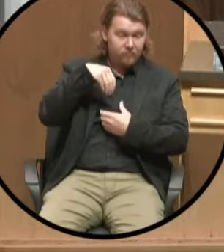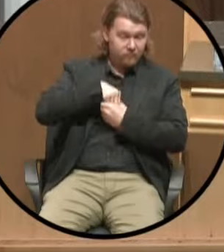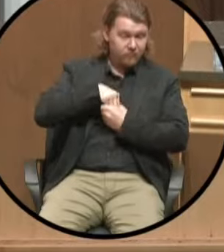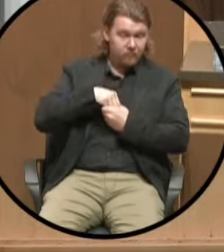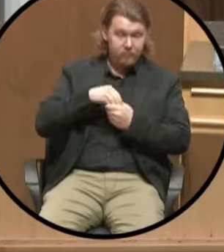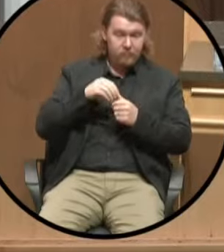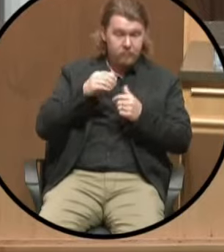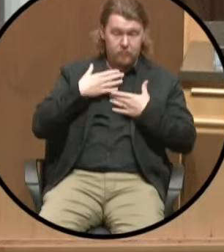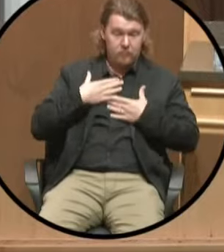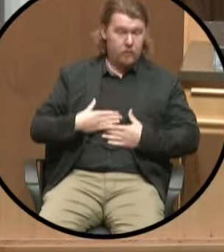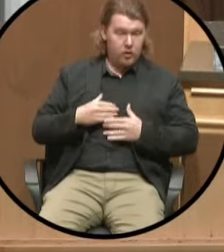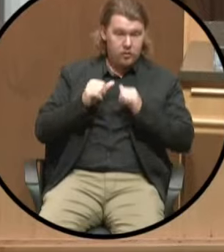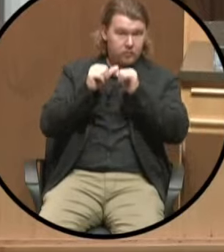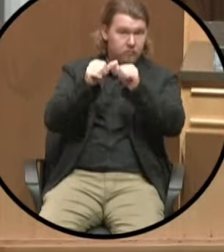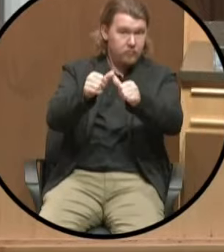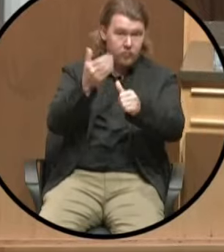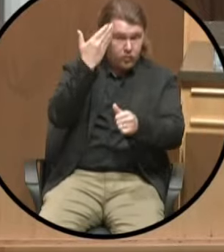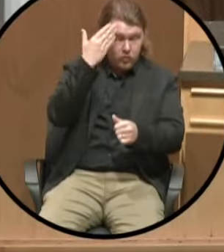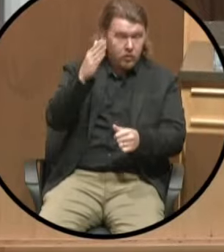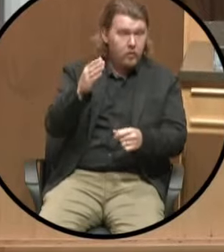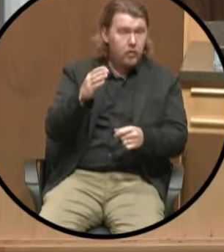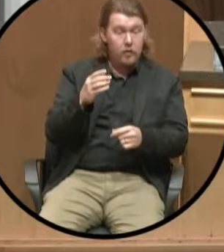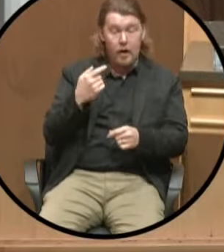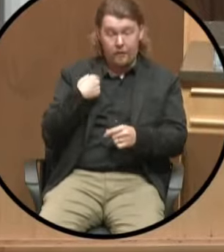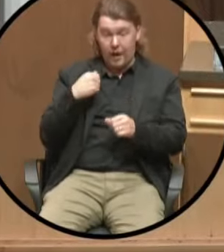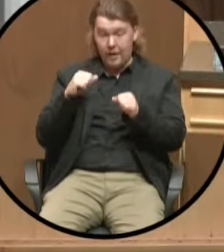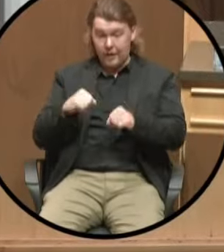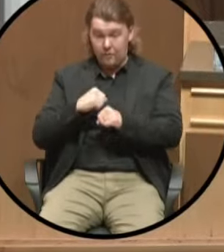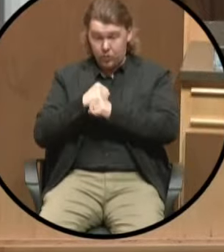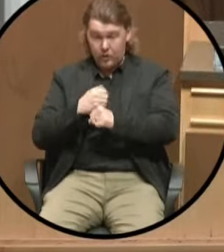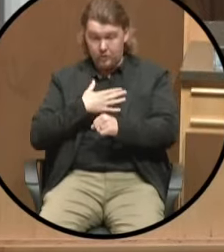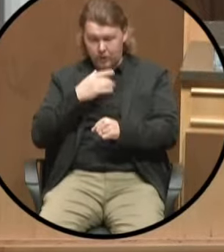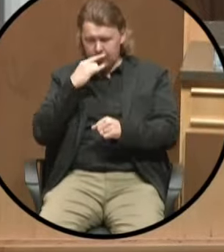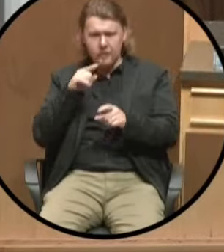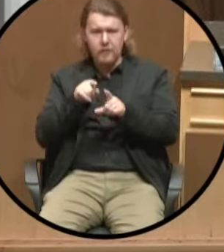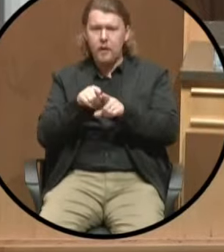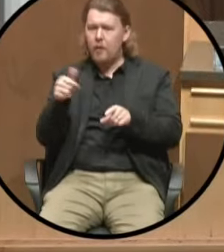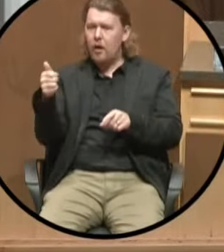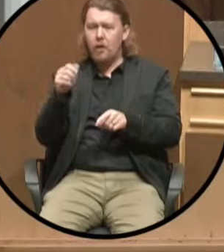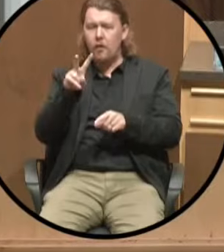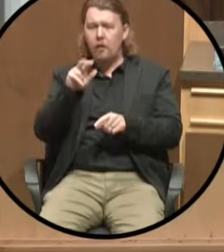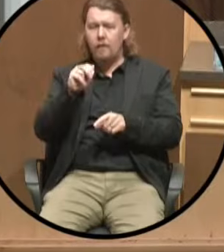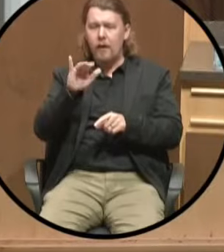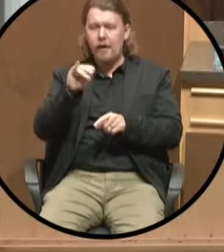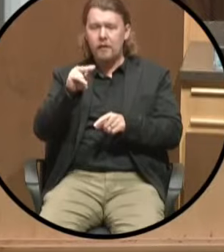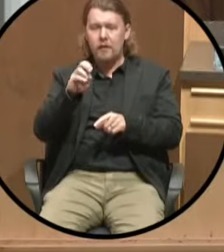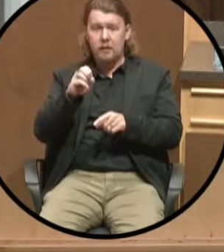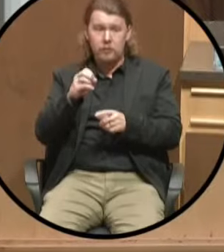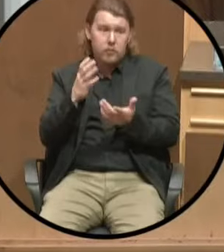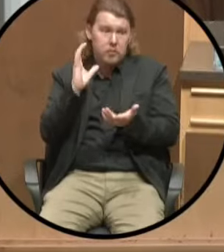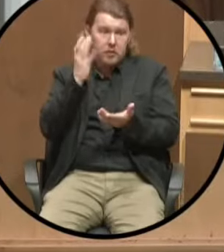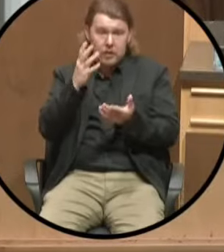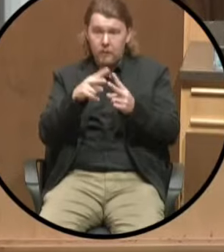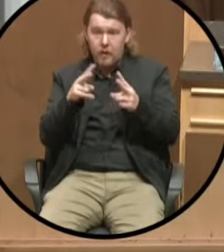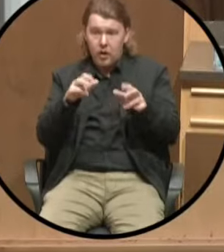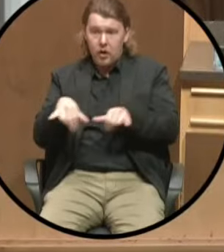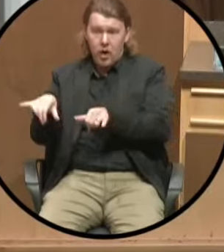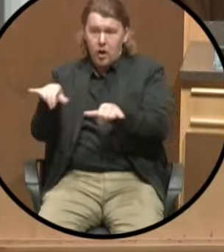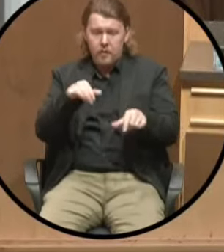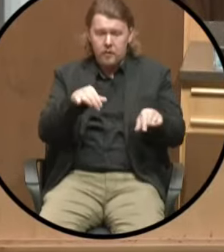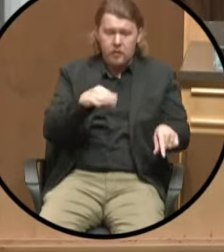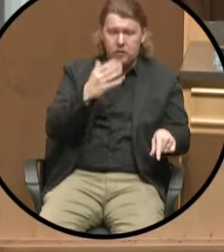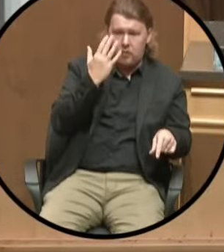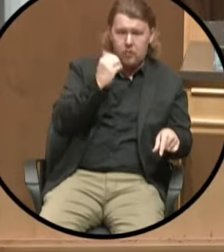thing I can do to protect my child, just as I do with other vaccinations, which are very commonplace, why would I